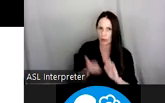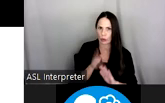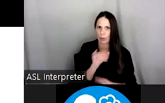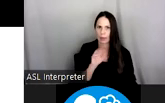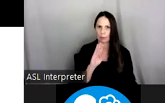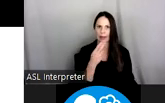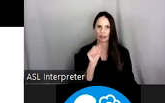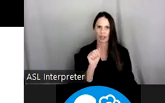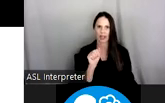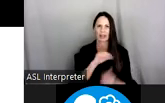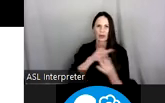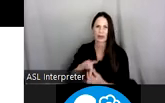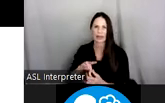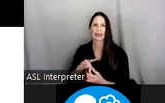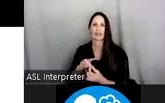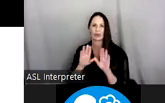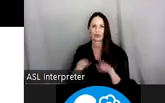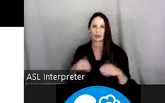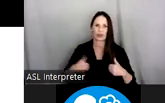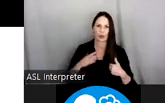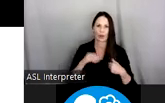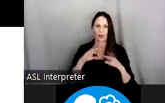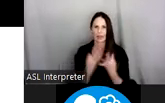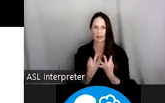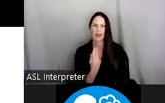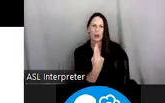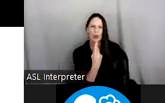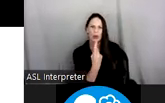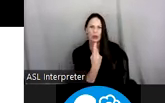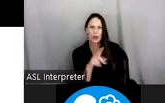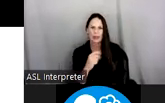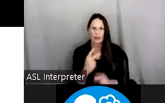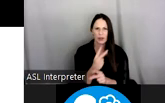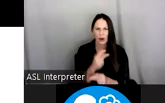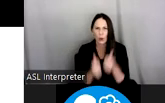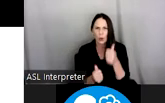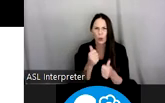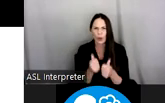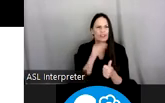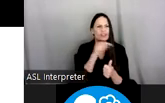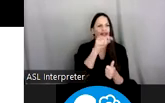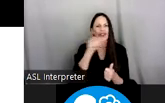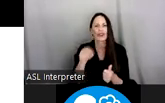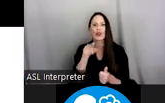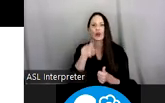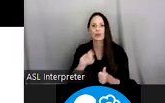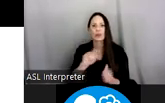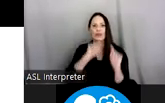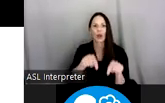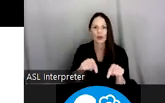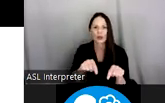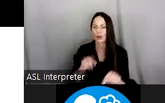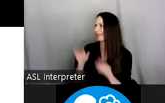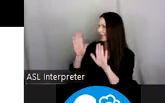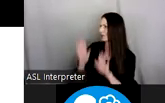so you and I need to figure out which one of those are you supposed to be going to. Sounds great. I just don't want to miss where I'm